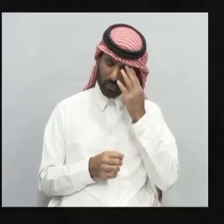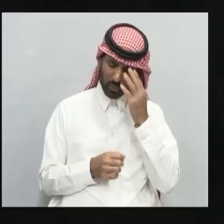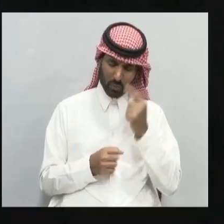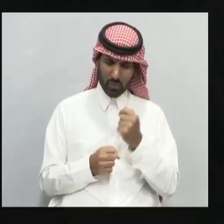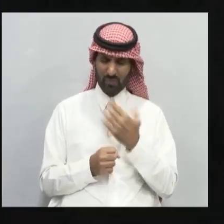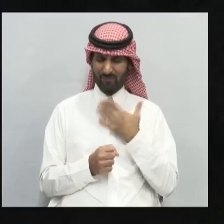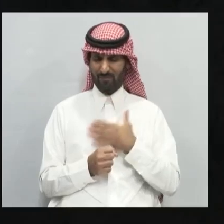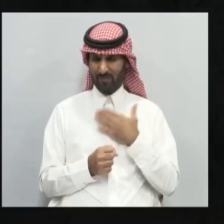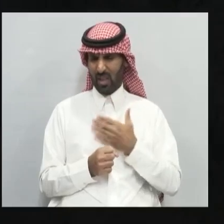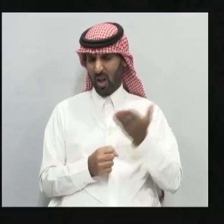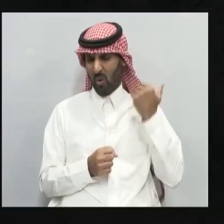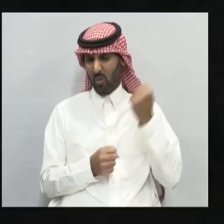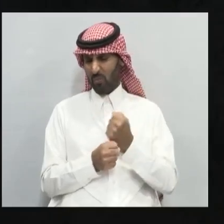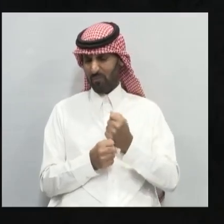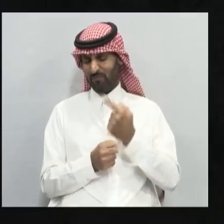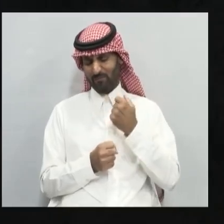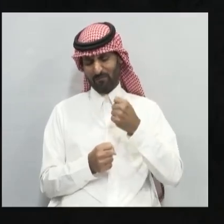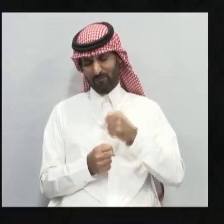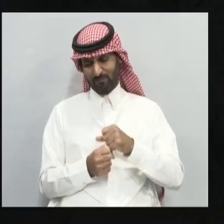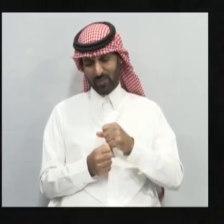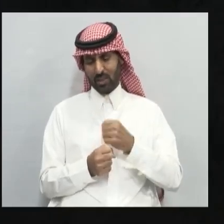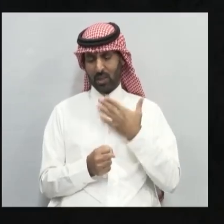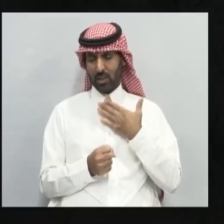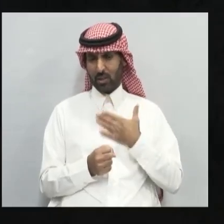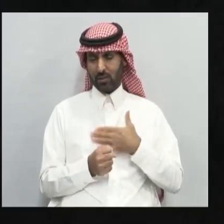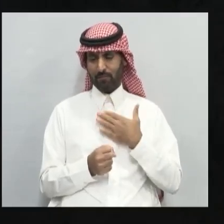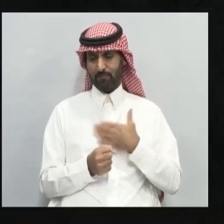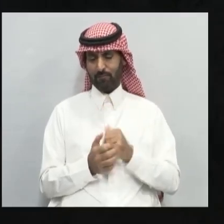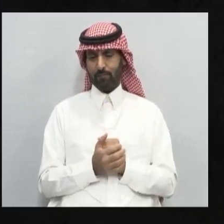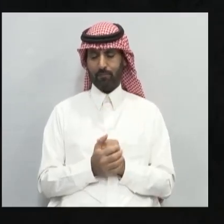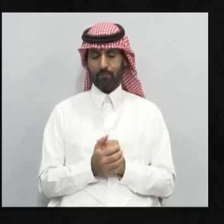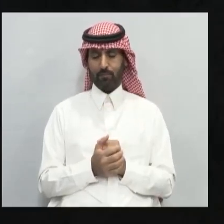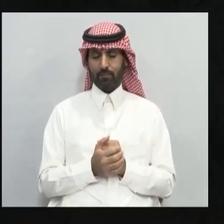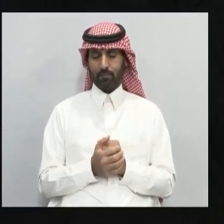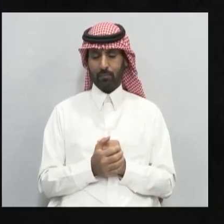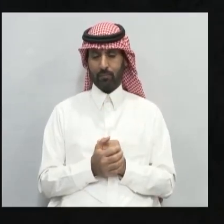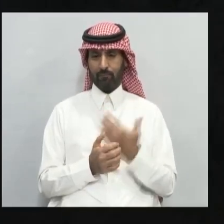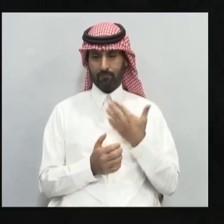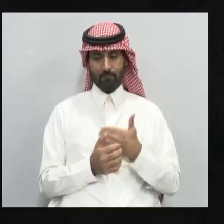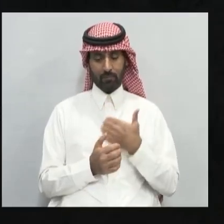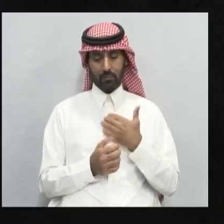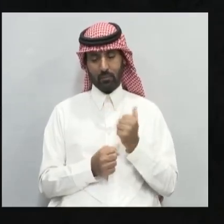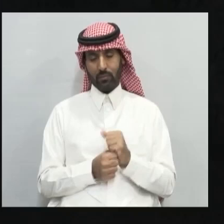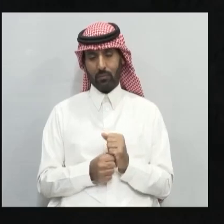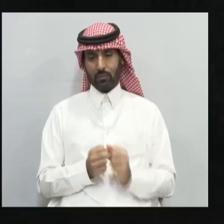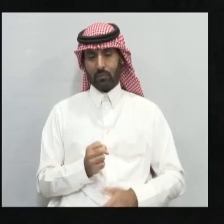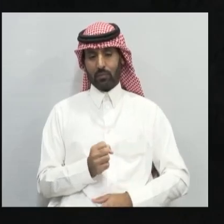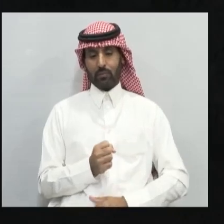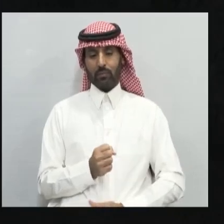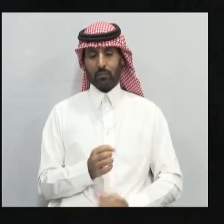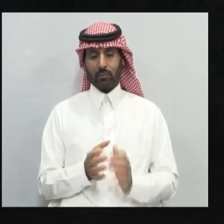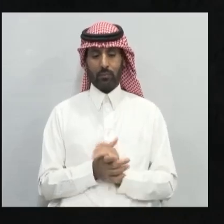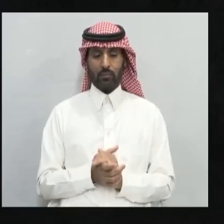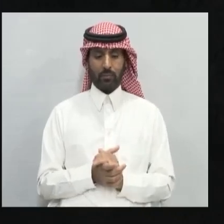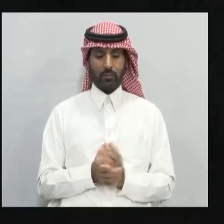to feel sorry. You have done or you haven't done something in the past, and now you feel sorry for doing or for not doing that